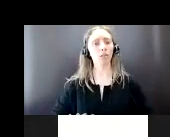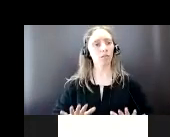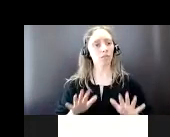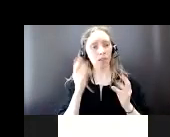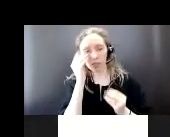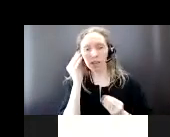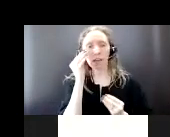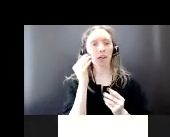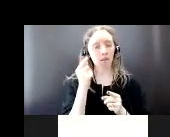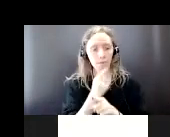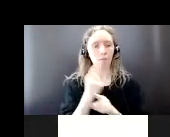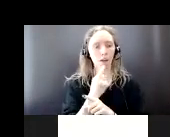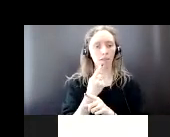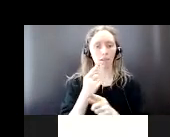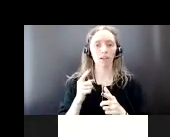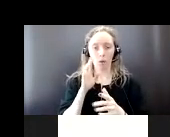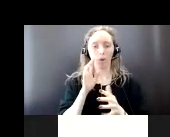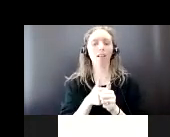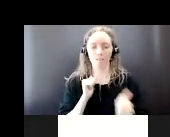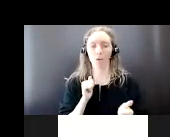kind of traps.